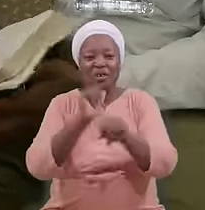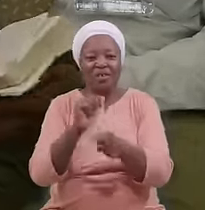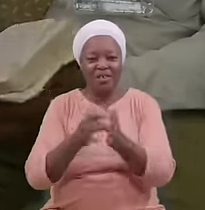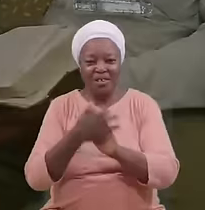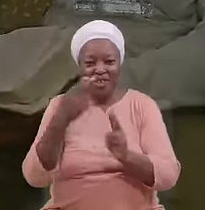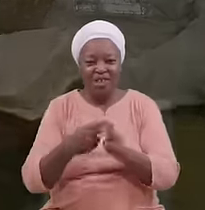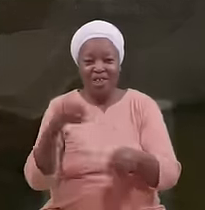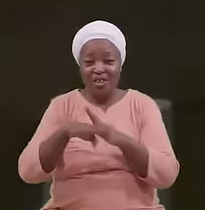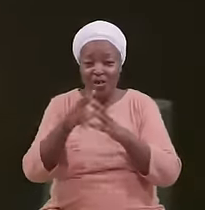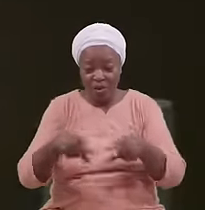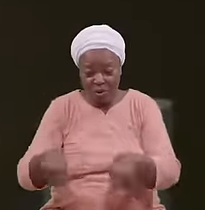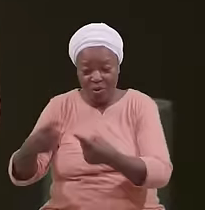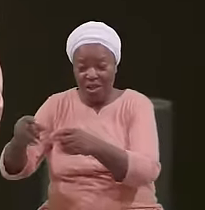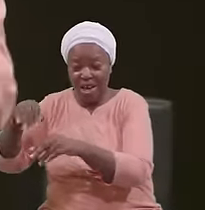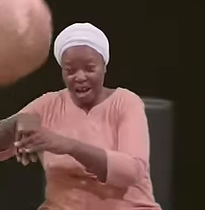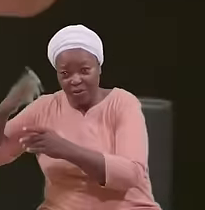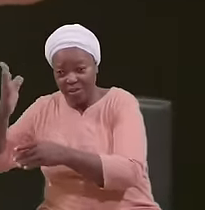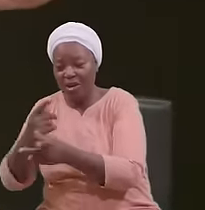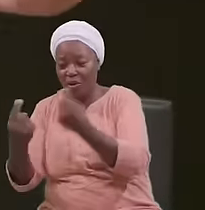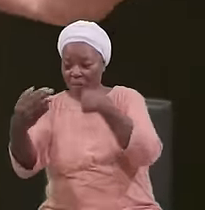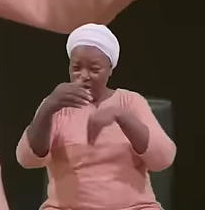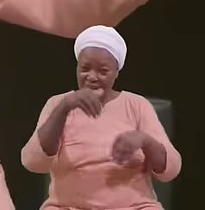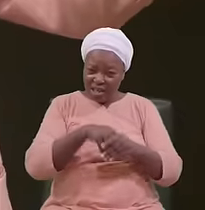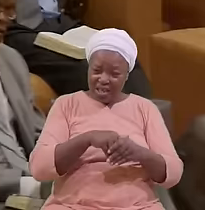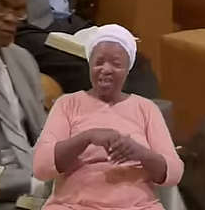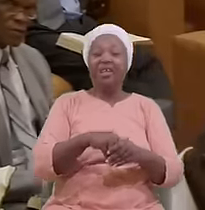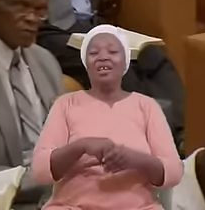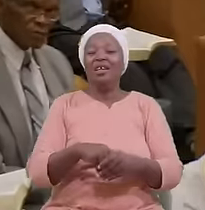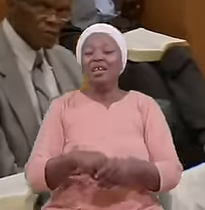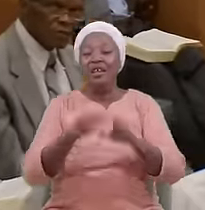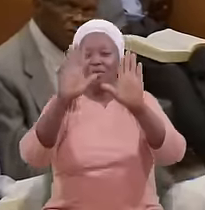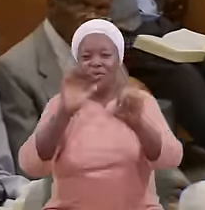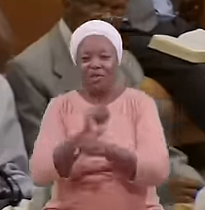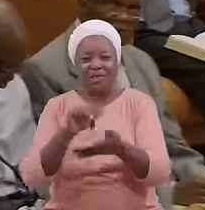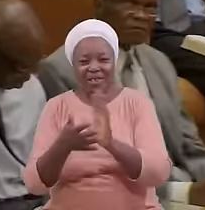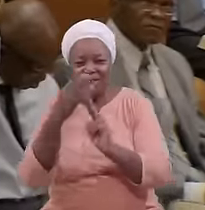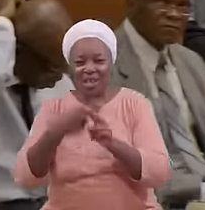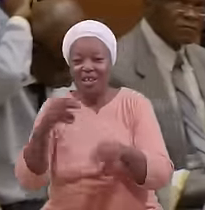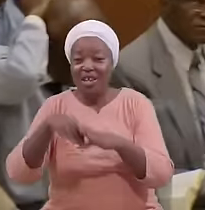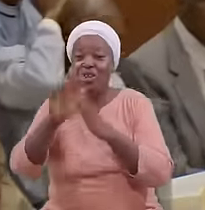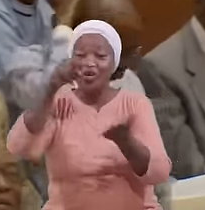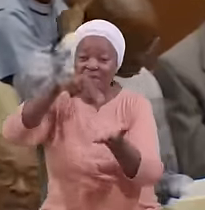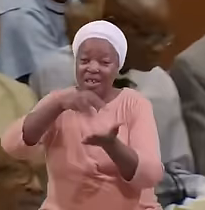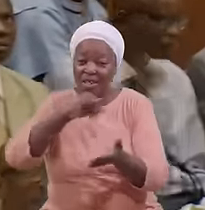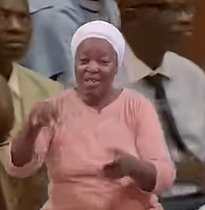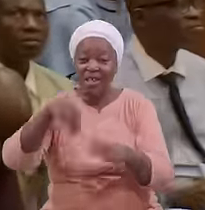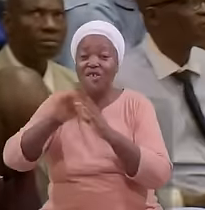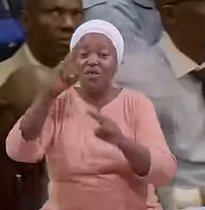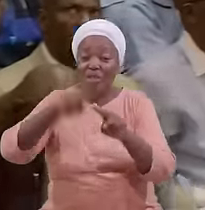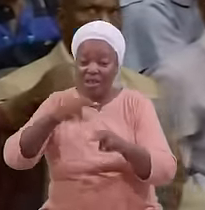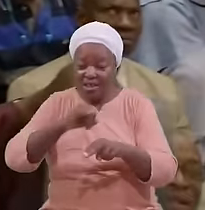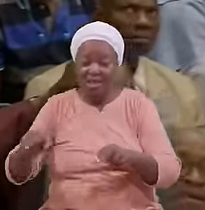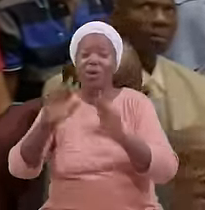out, in your coming in, miracle. In your standing, in your